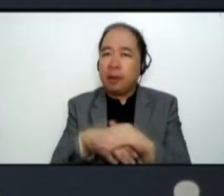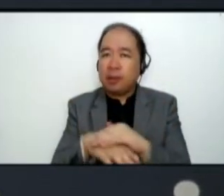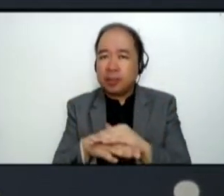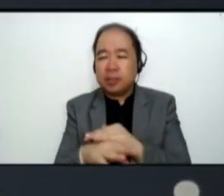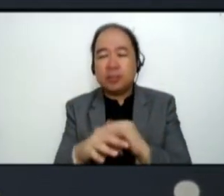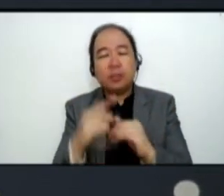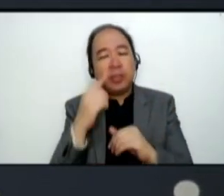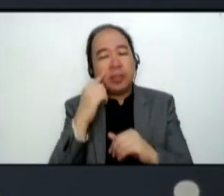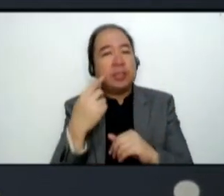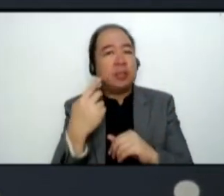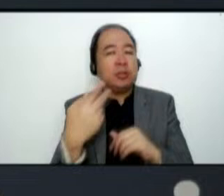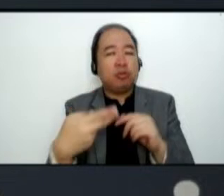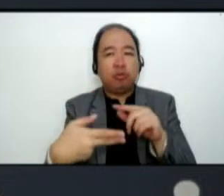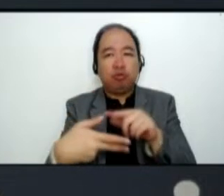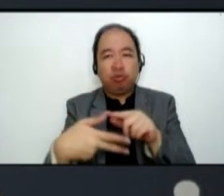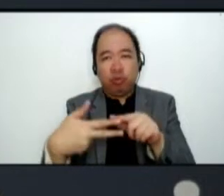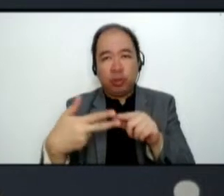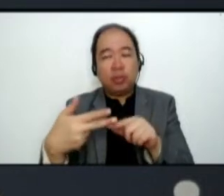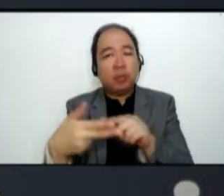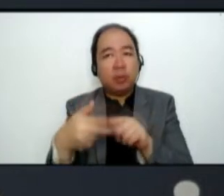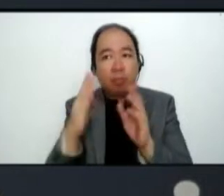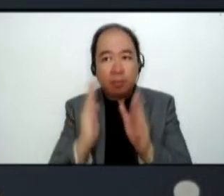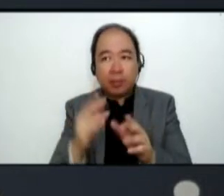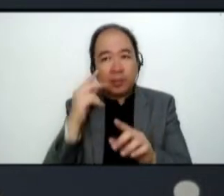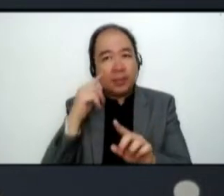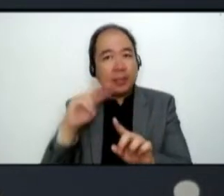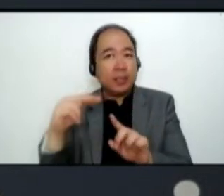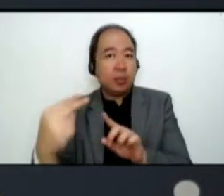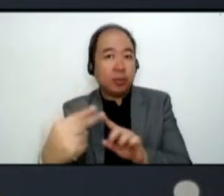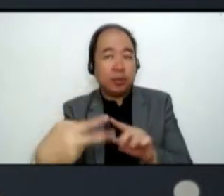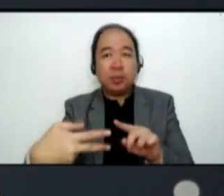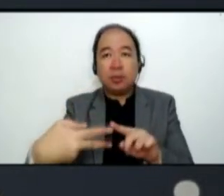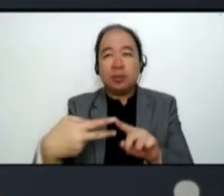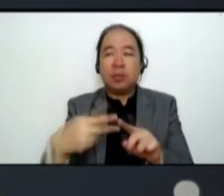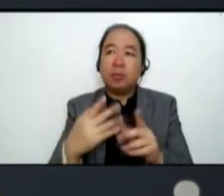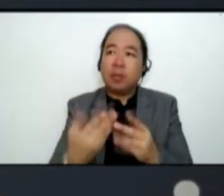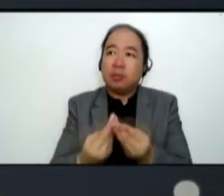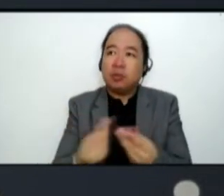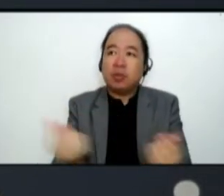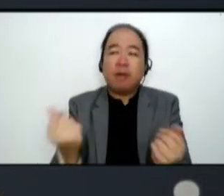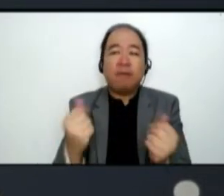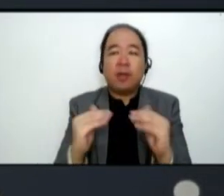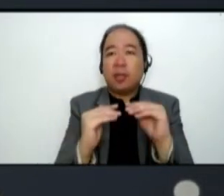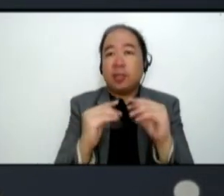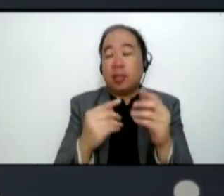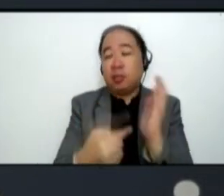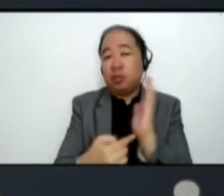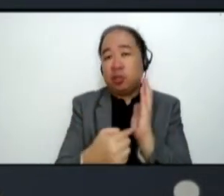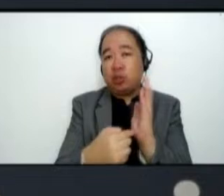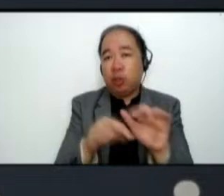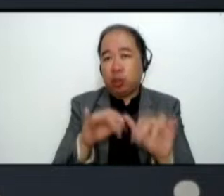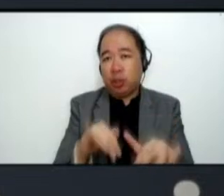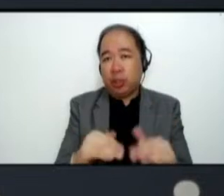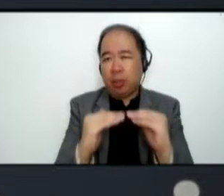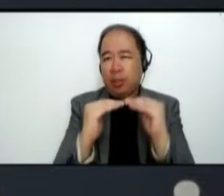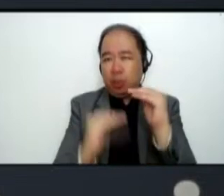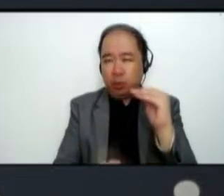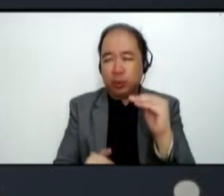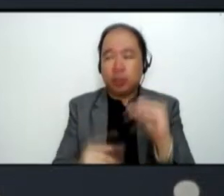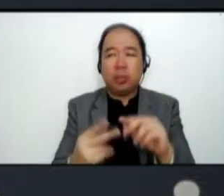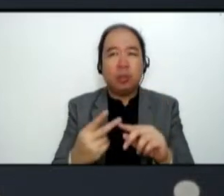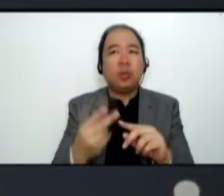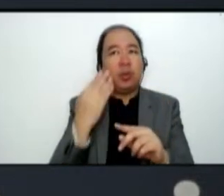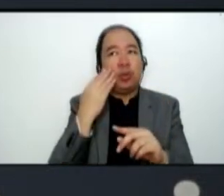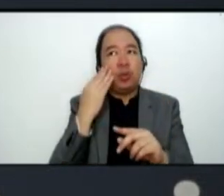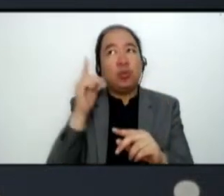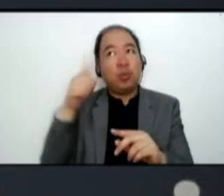with the mindset, address the digital ageism or digital exclusion. It prevails, let's acknowledge it, it prevails amongst